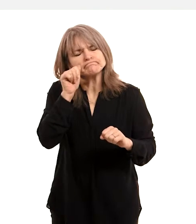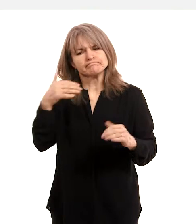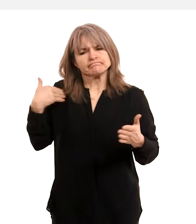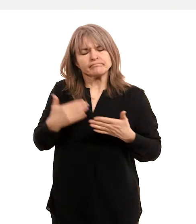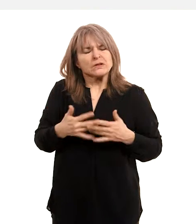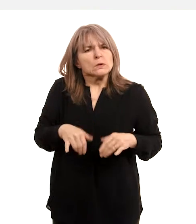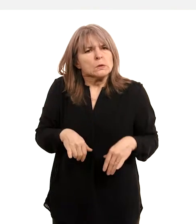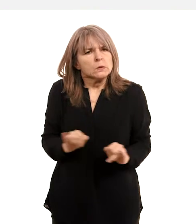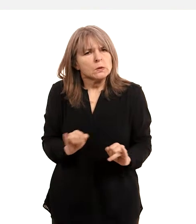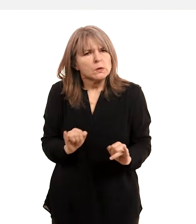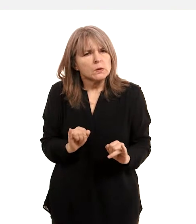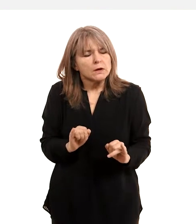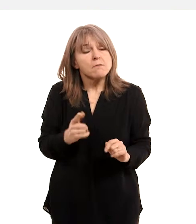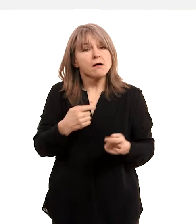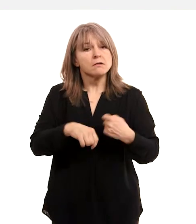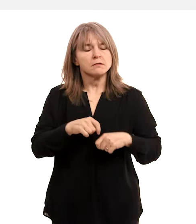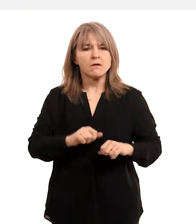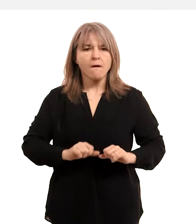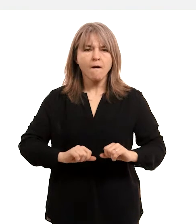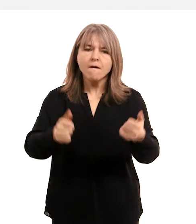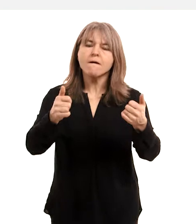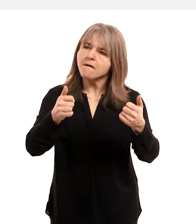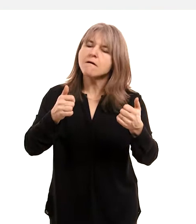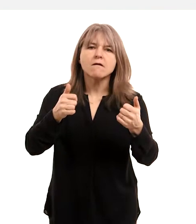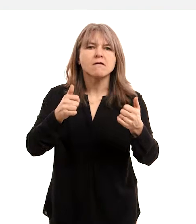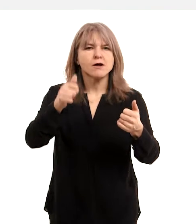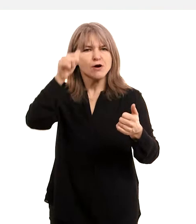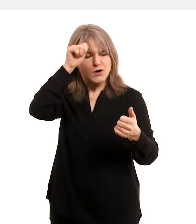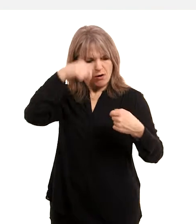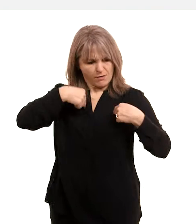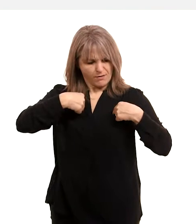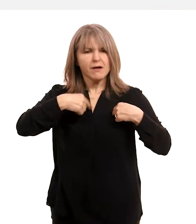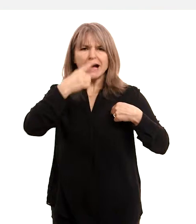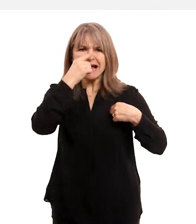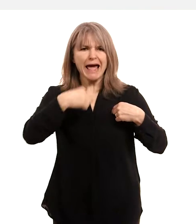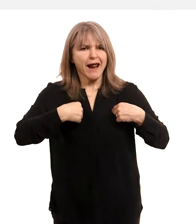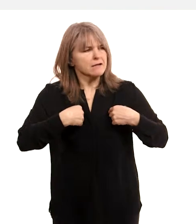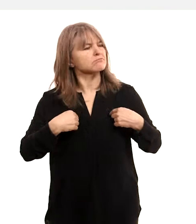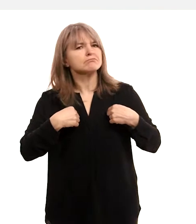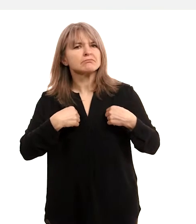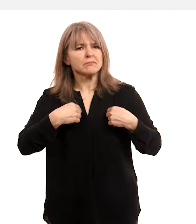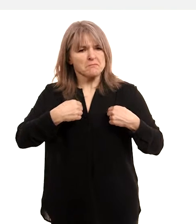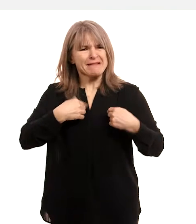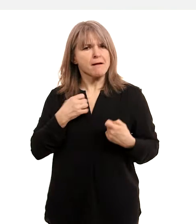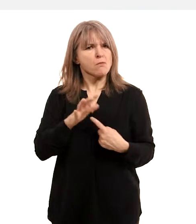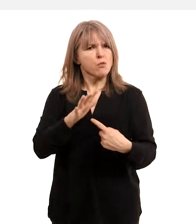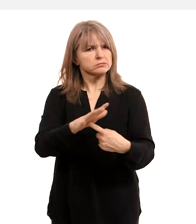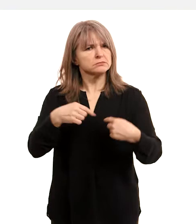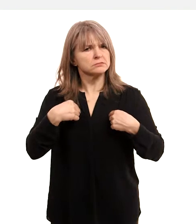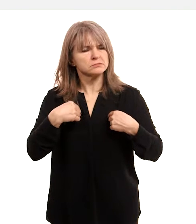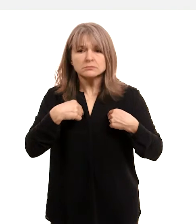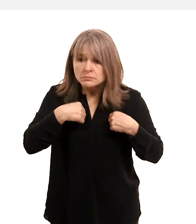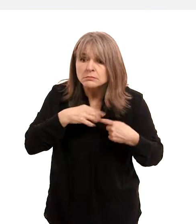little voice can have an impact on the future of other people in Wales is